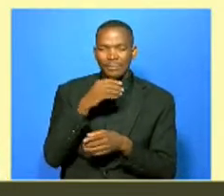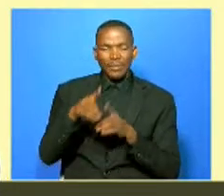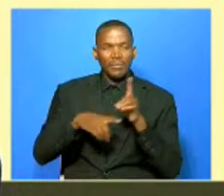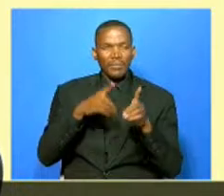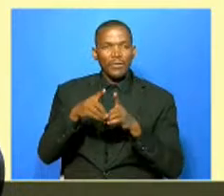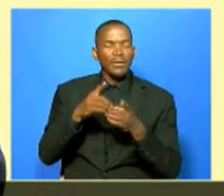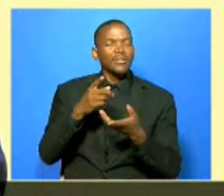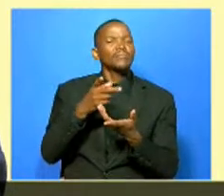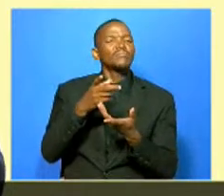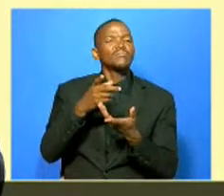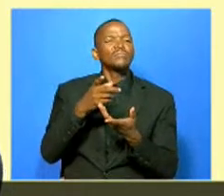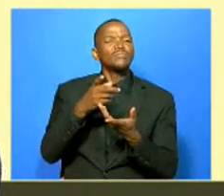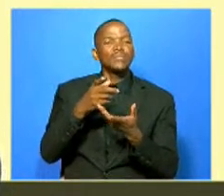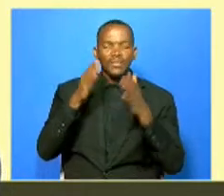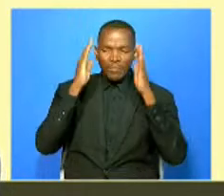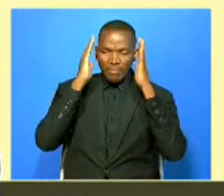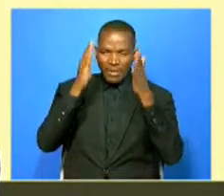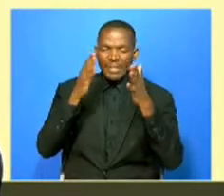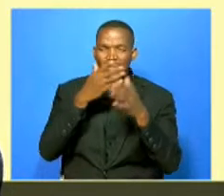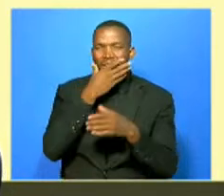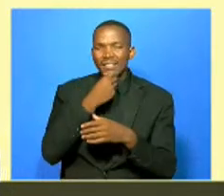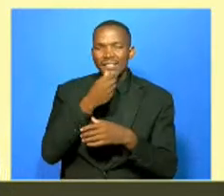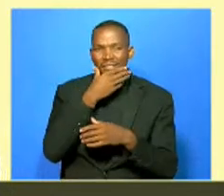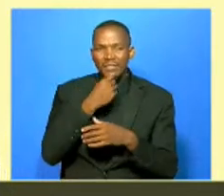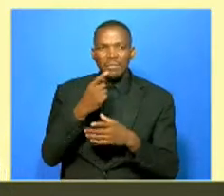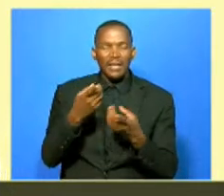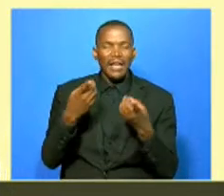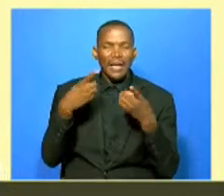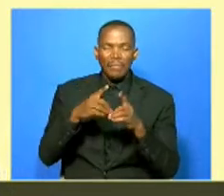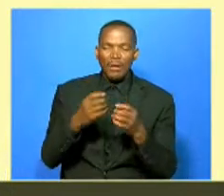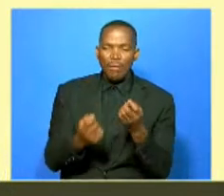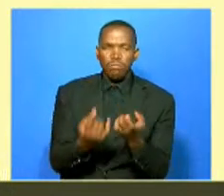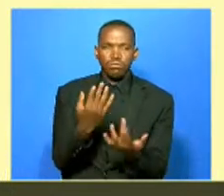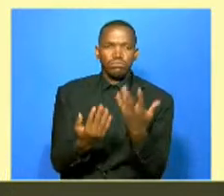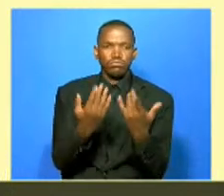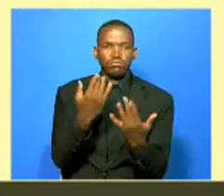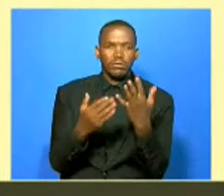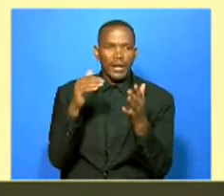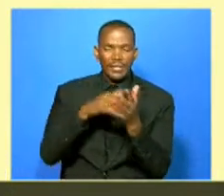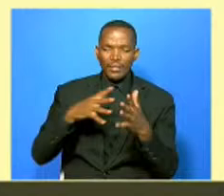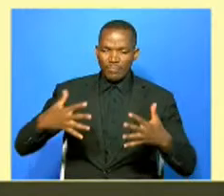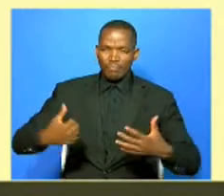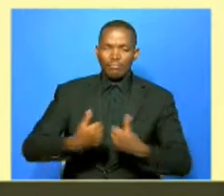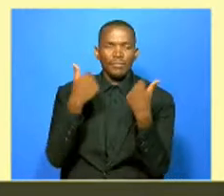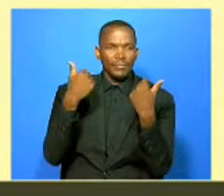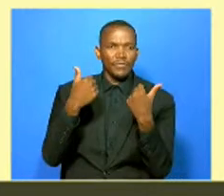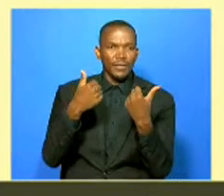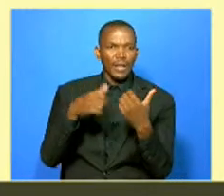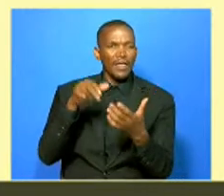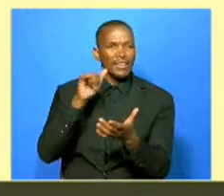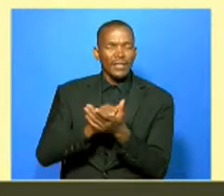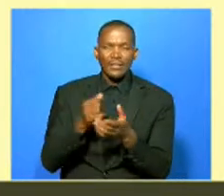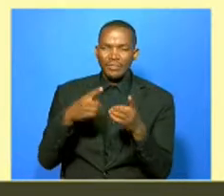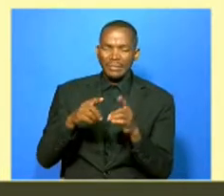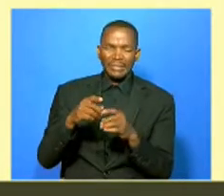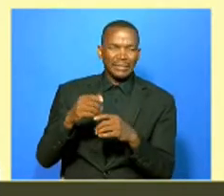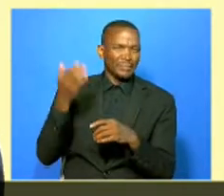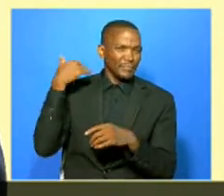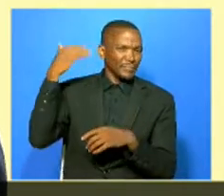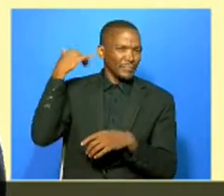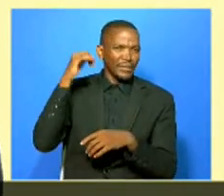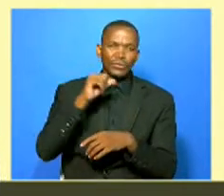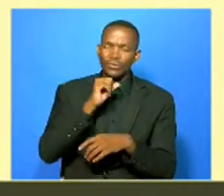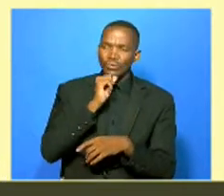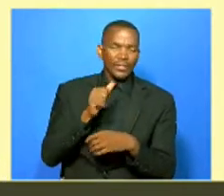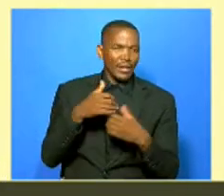tsa rona tsa setšhaba bogolo yang di-bus di tshabelelwa ke go sha le go tsena mo dikotsing. Selo se se ne se sa tlwaelesega mo